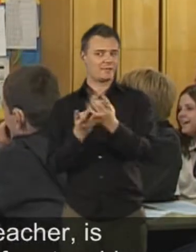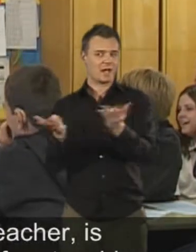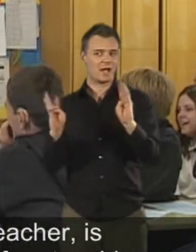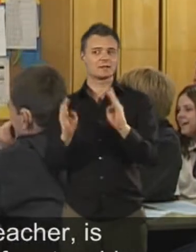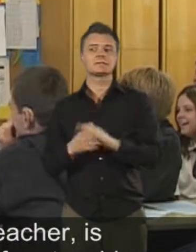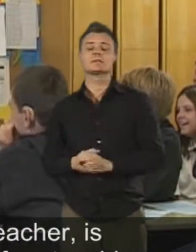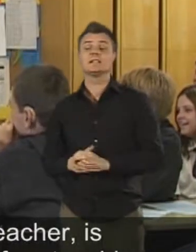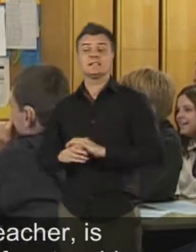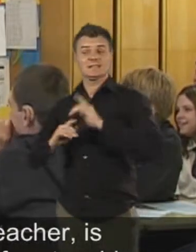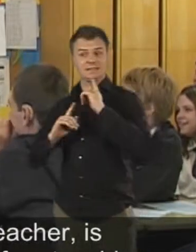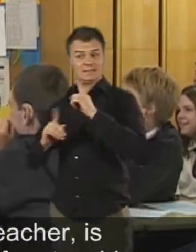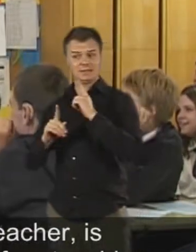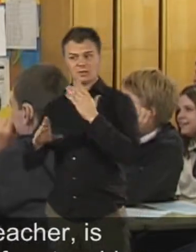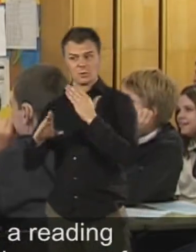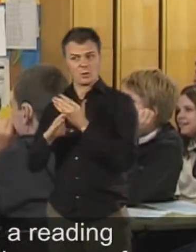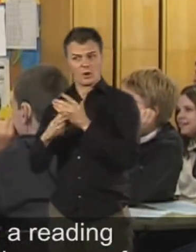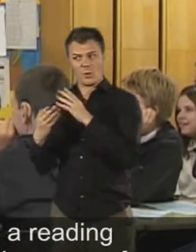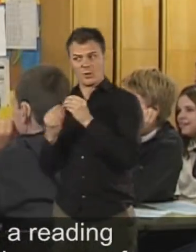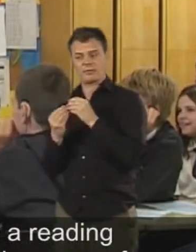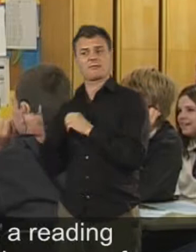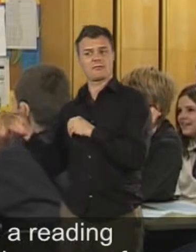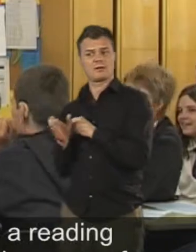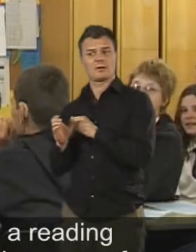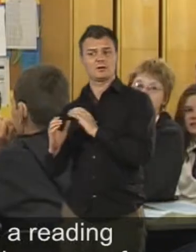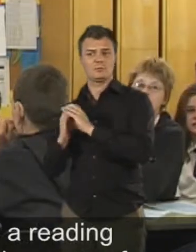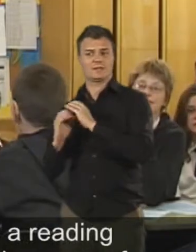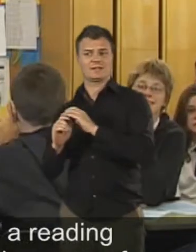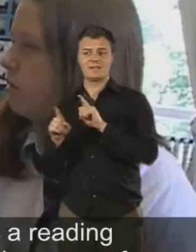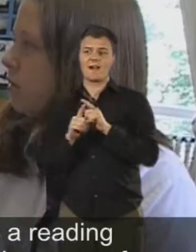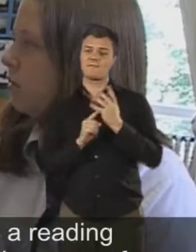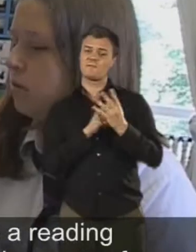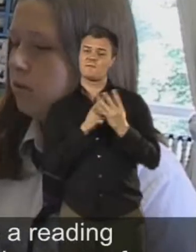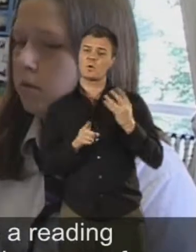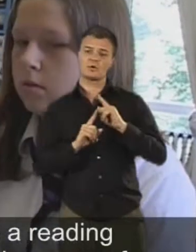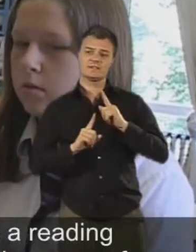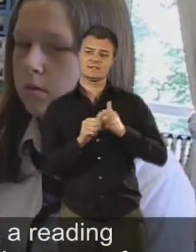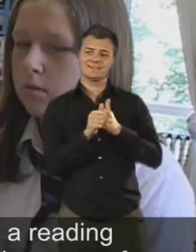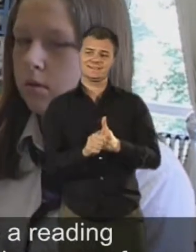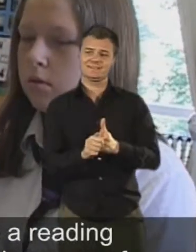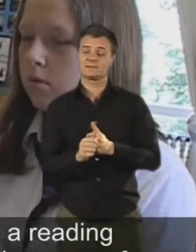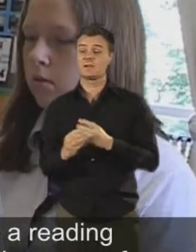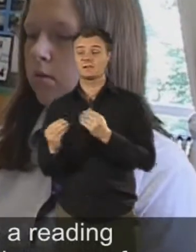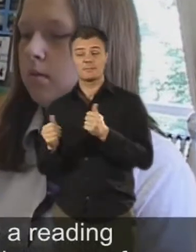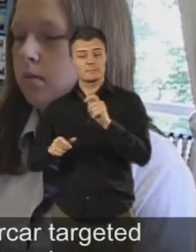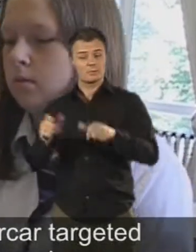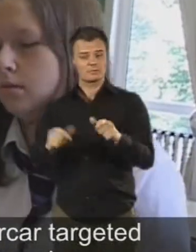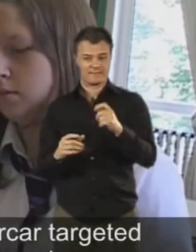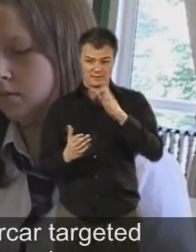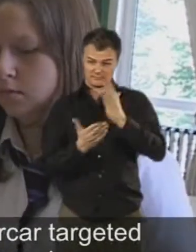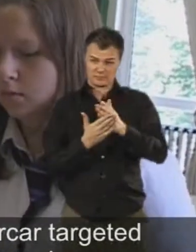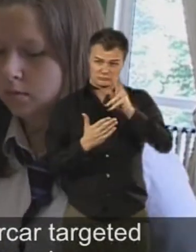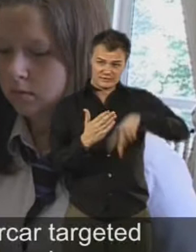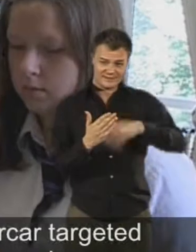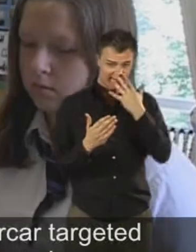Pam, the teacher, is working with a communicator and 4 teaching assistants. Some pupils may have a reading age below their chronological age because